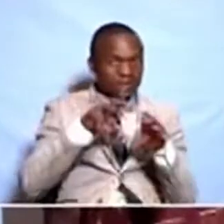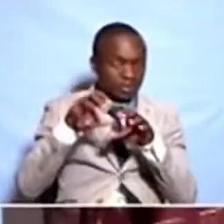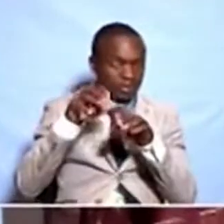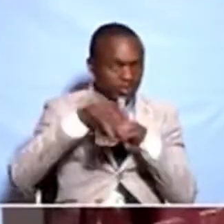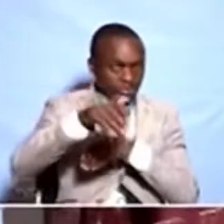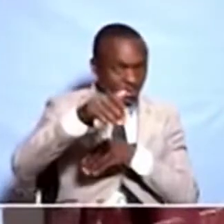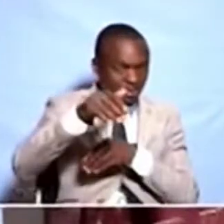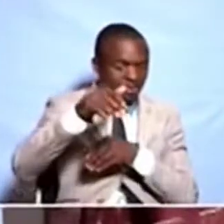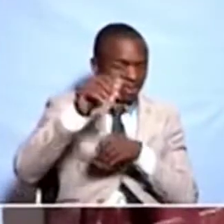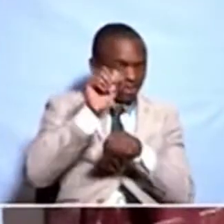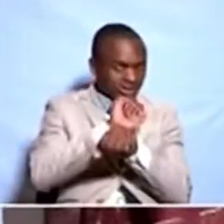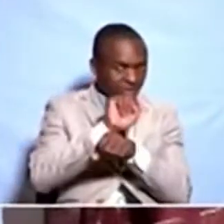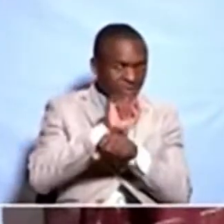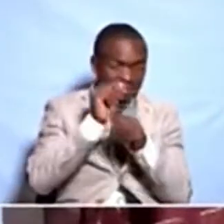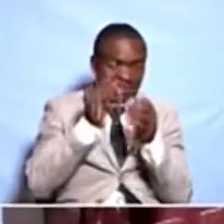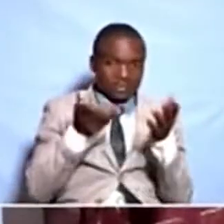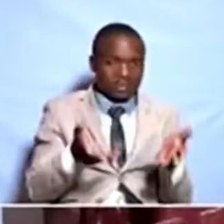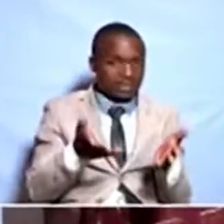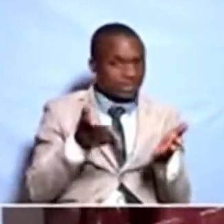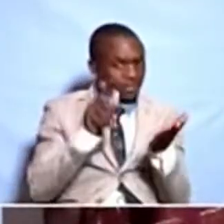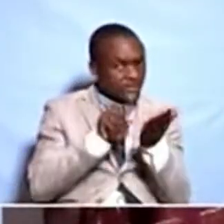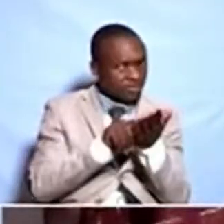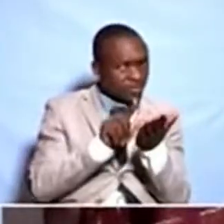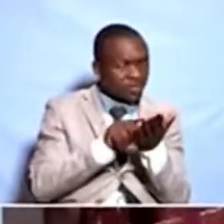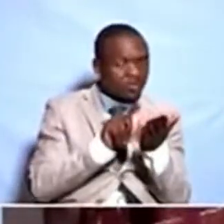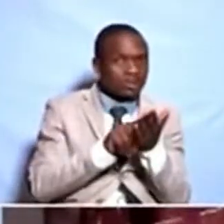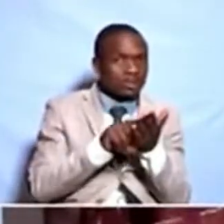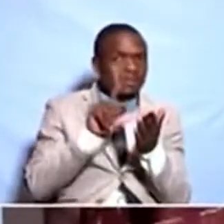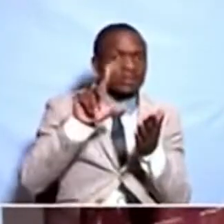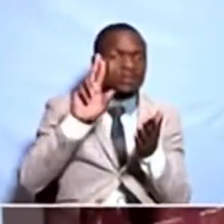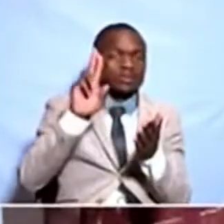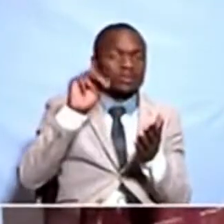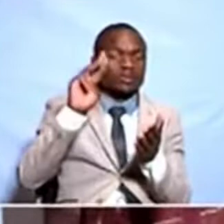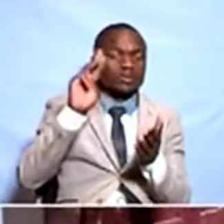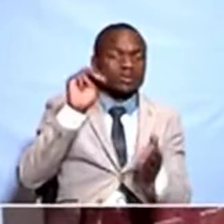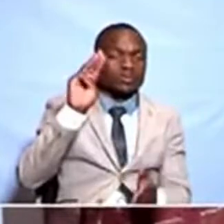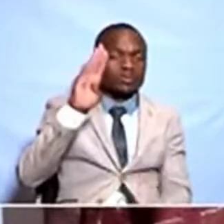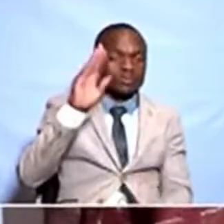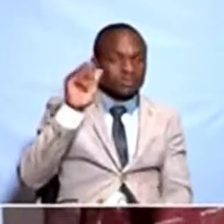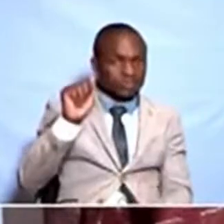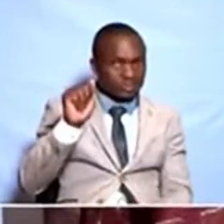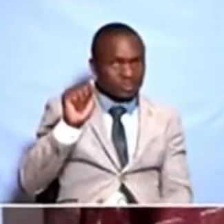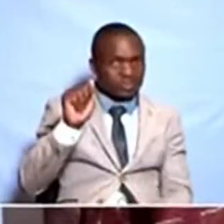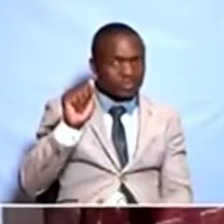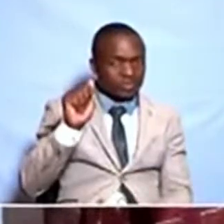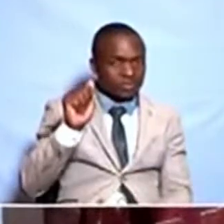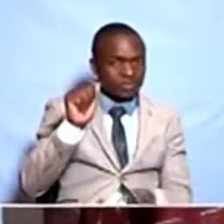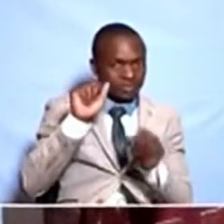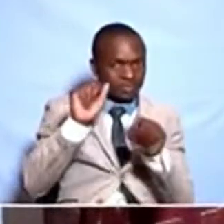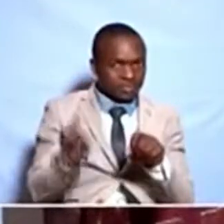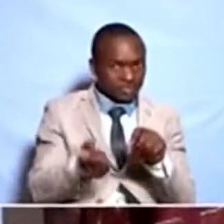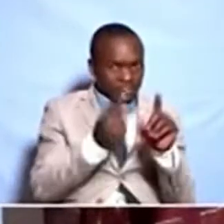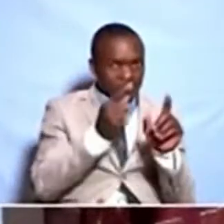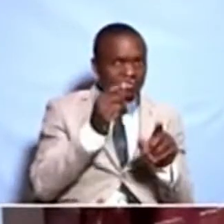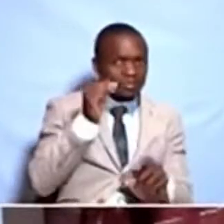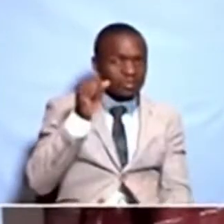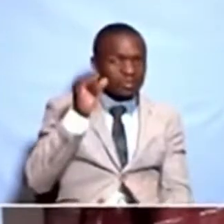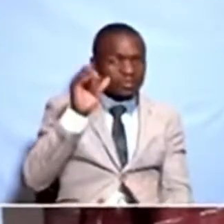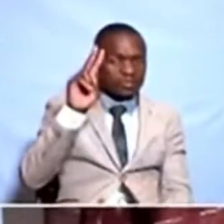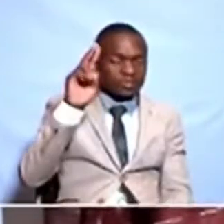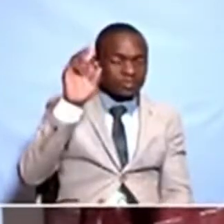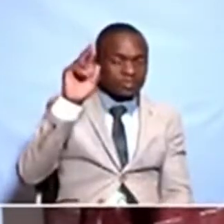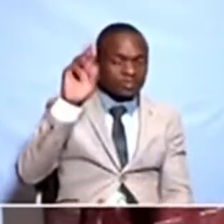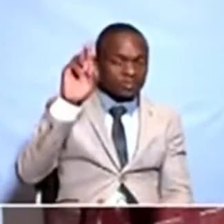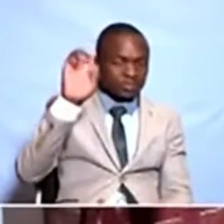vehicle. Like here in Lusaka, you can go to Lumumba, you can go to Silverest, you can go